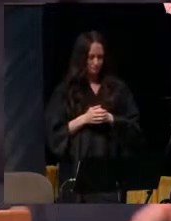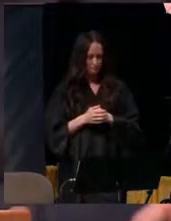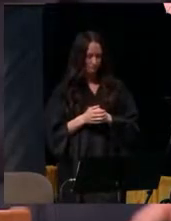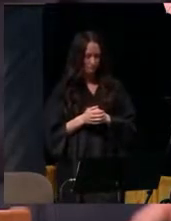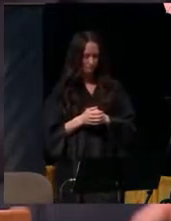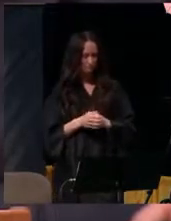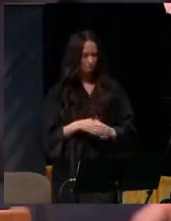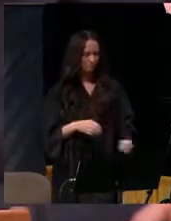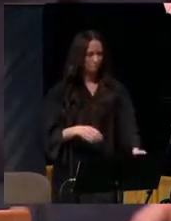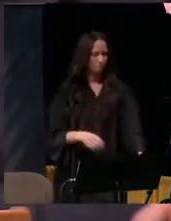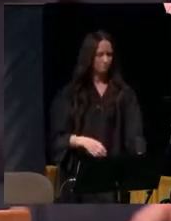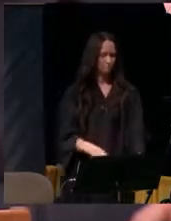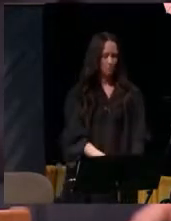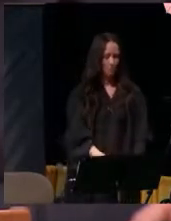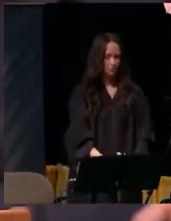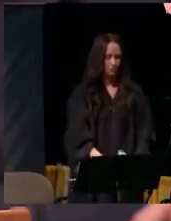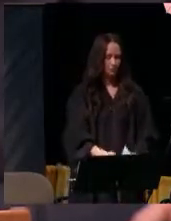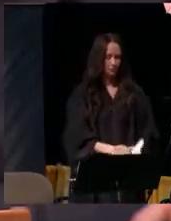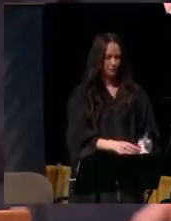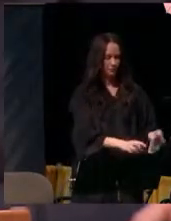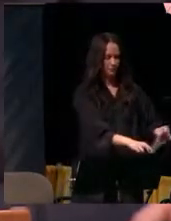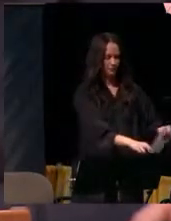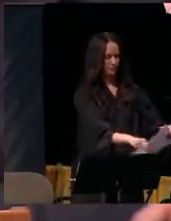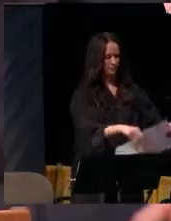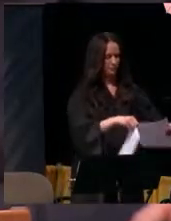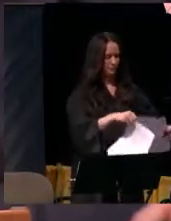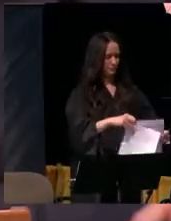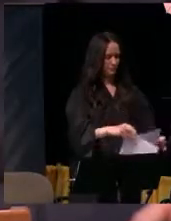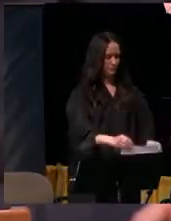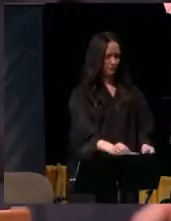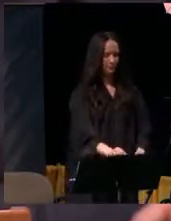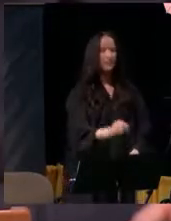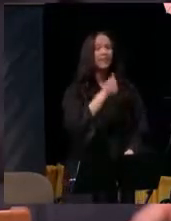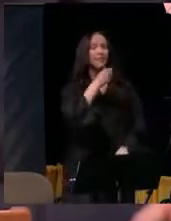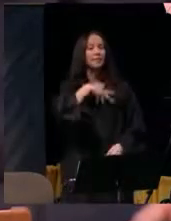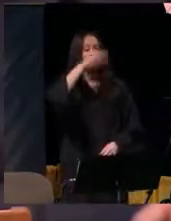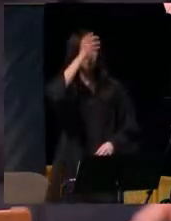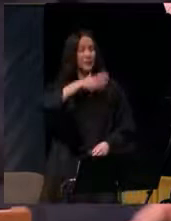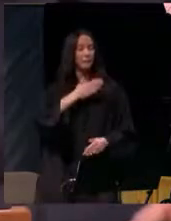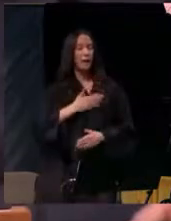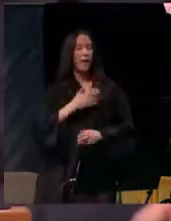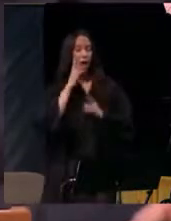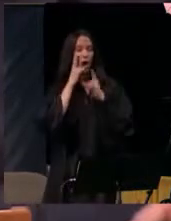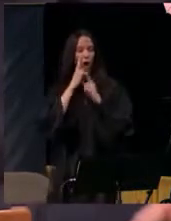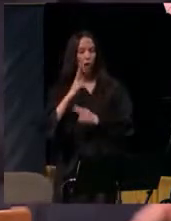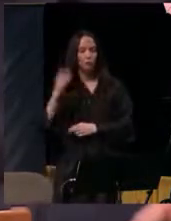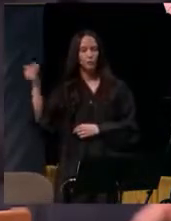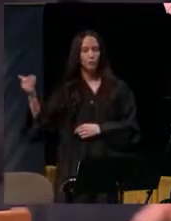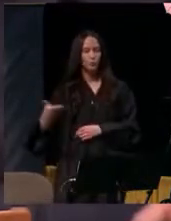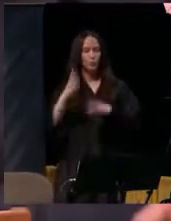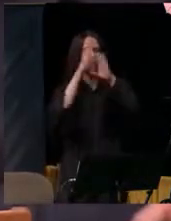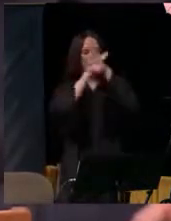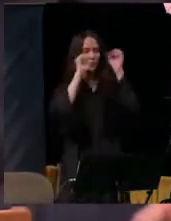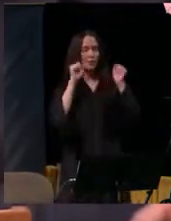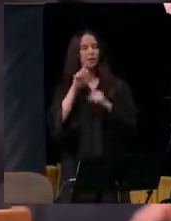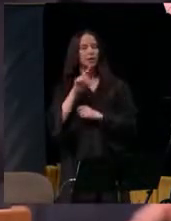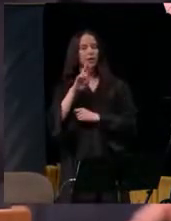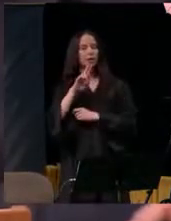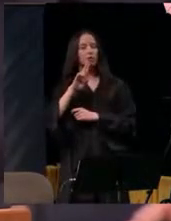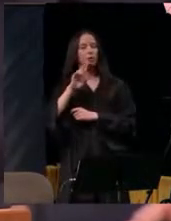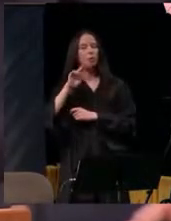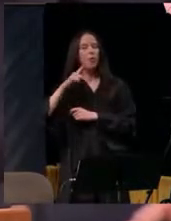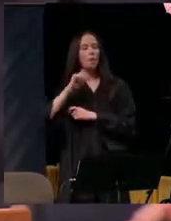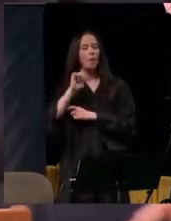Ladies and gentlemen, it's my honor to introduce and call to the podium the superintendent of the Fargo Public Schools, Dr. Rupak